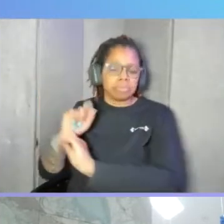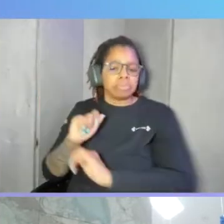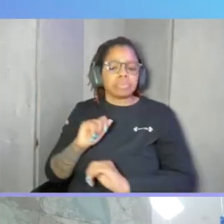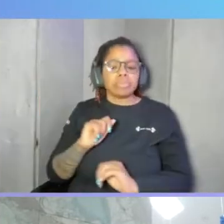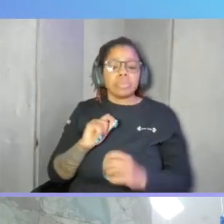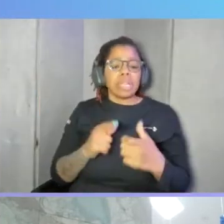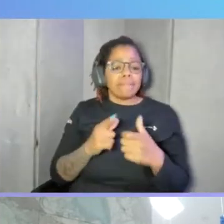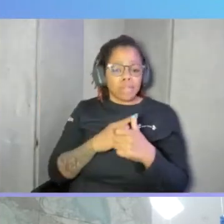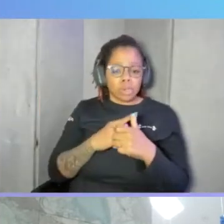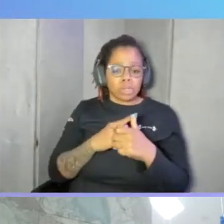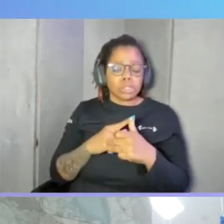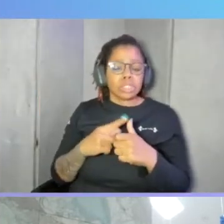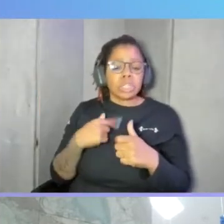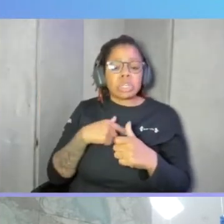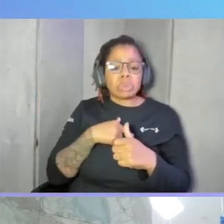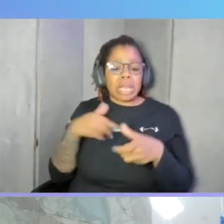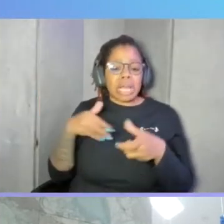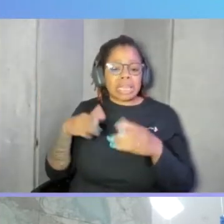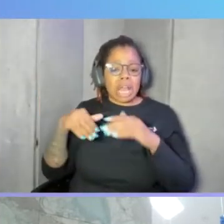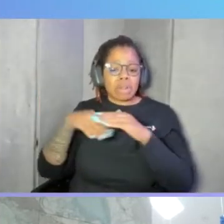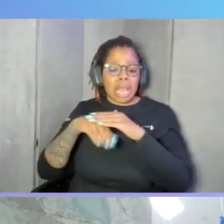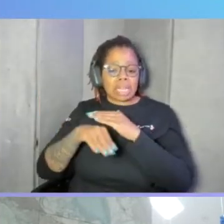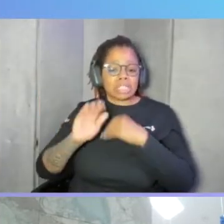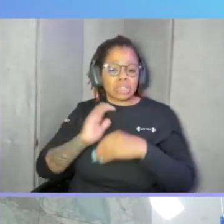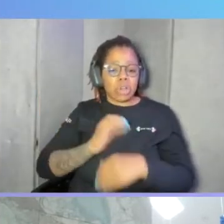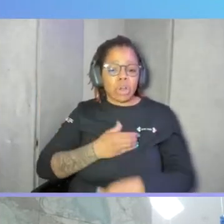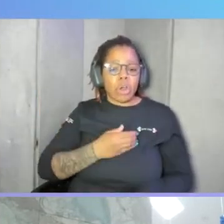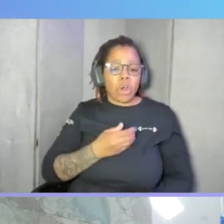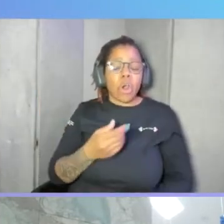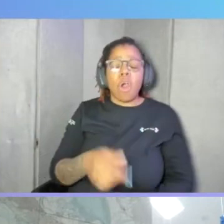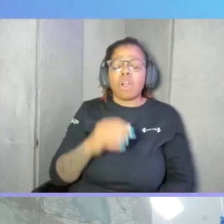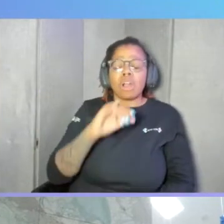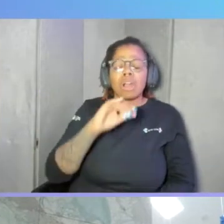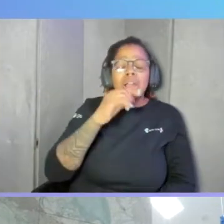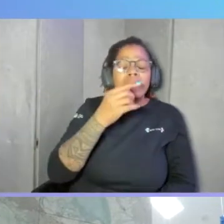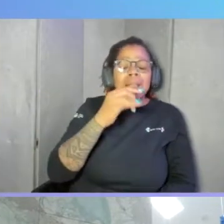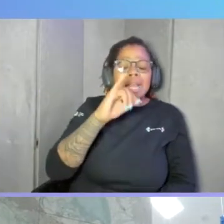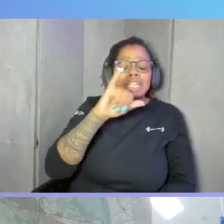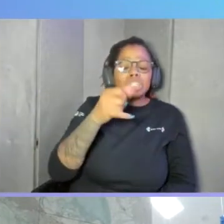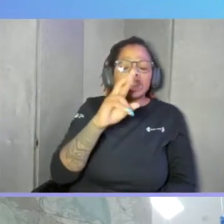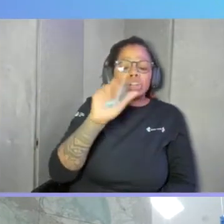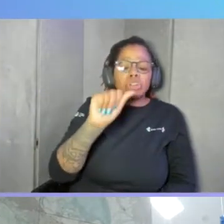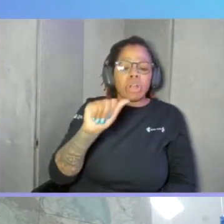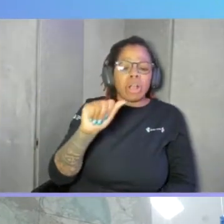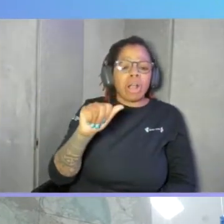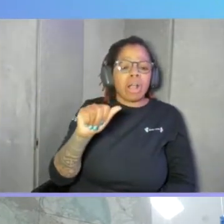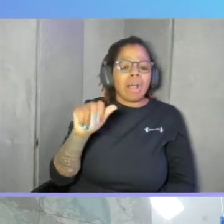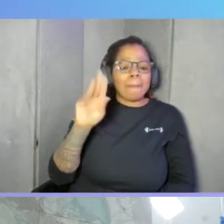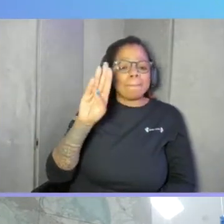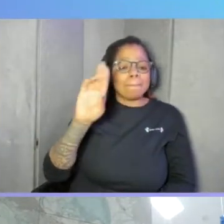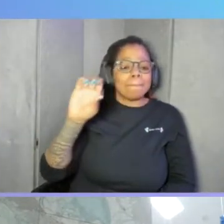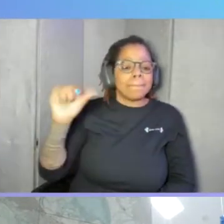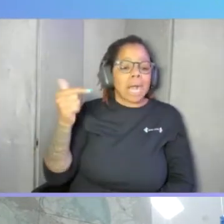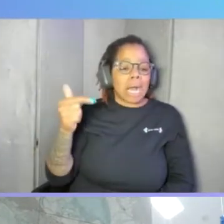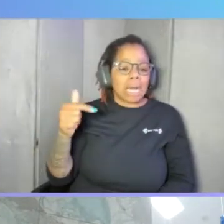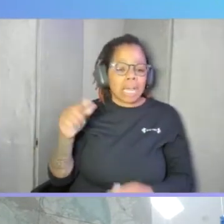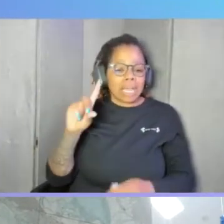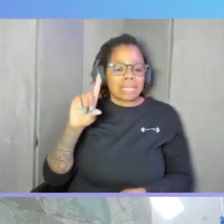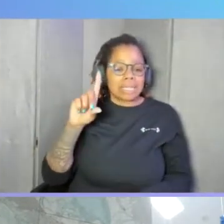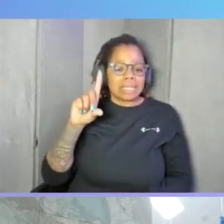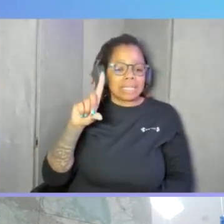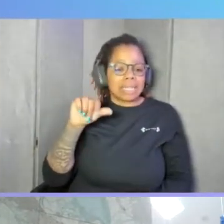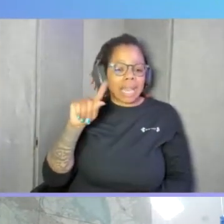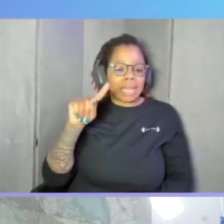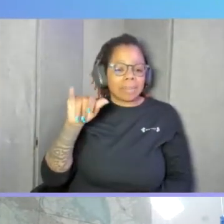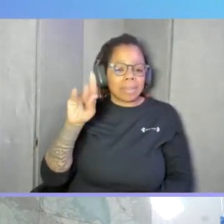First, we gave it access to our Jira bug database. So we would say, go look at these tickets,